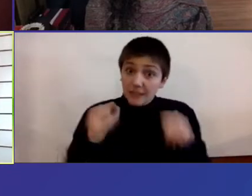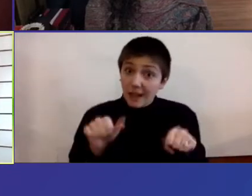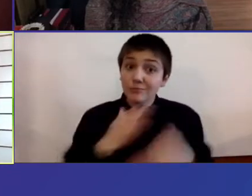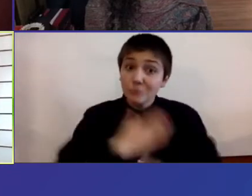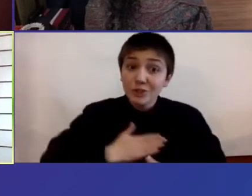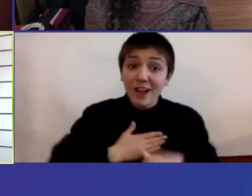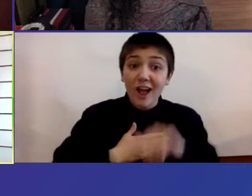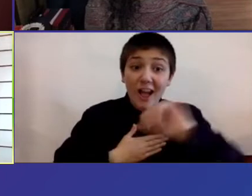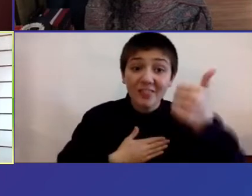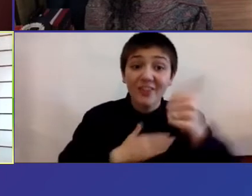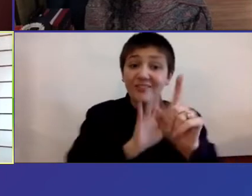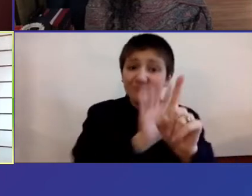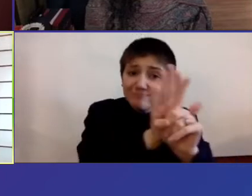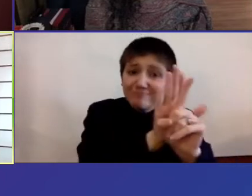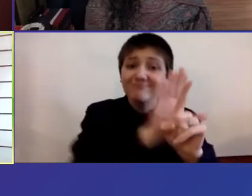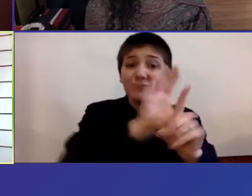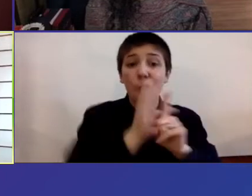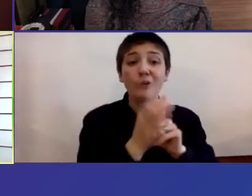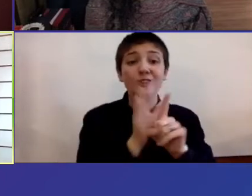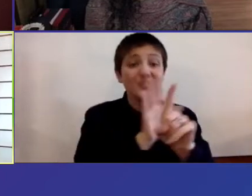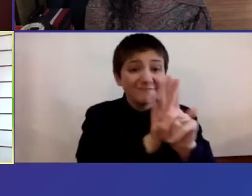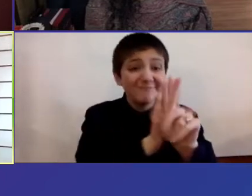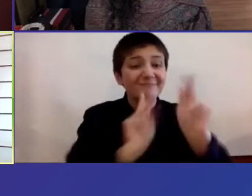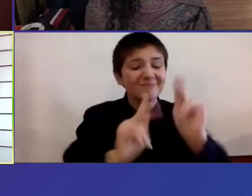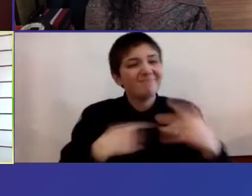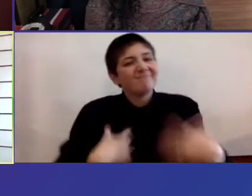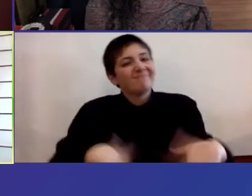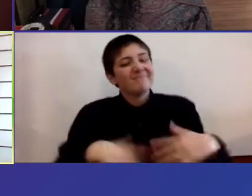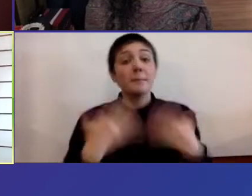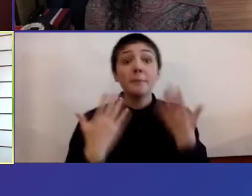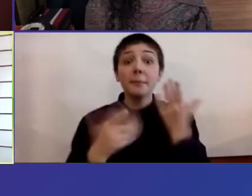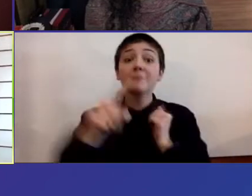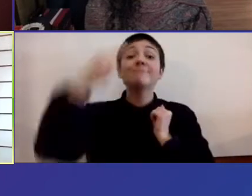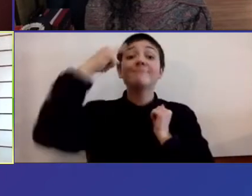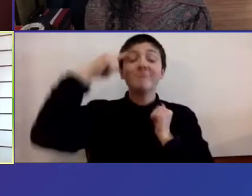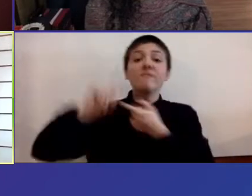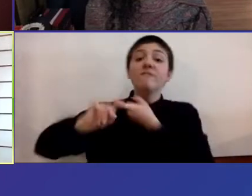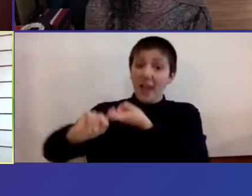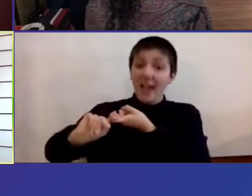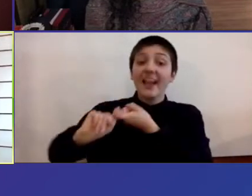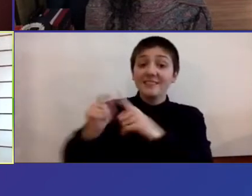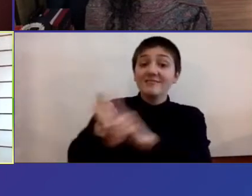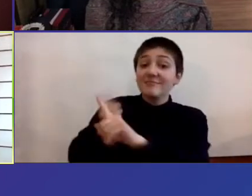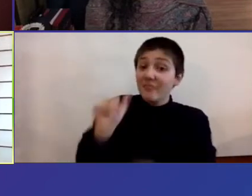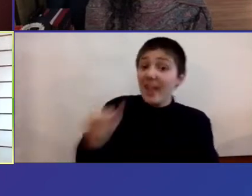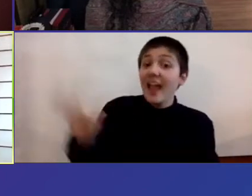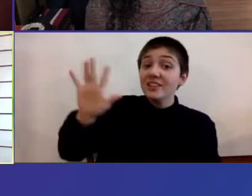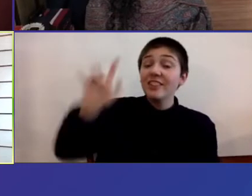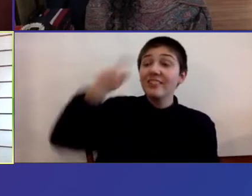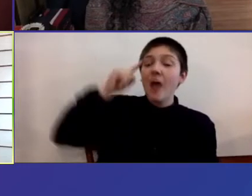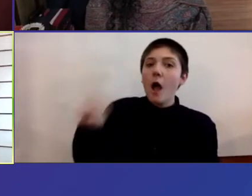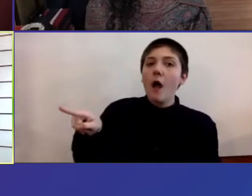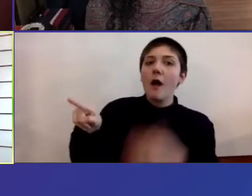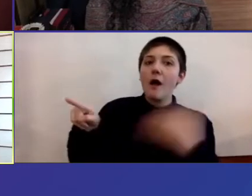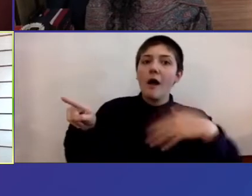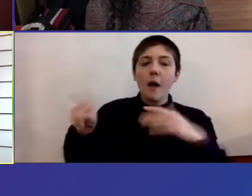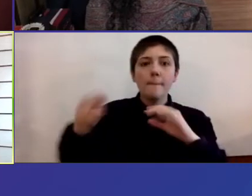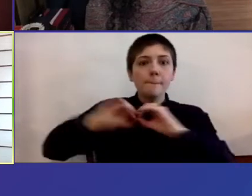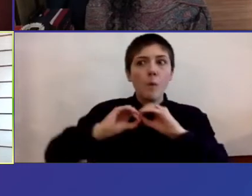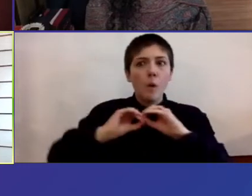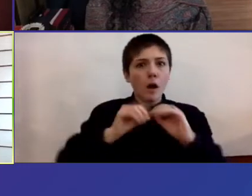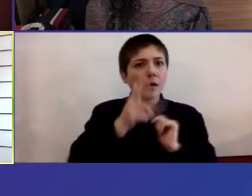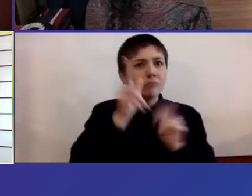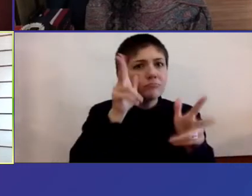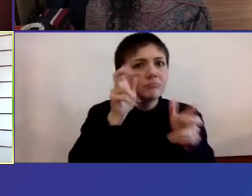people. You may have Asian friends or somebody you never speak the language, but you can begin to understand like a